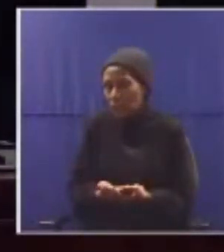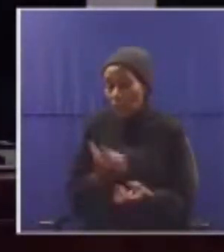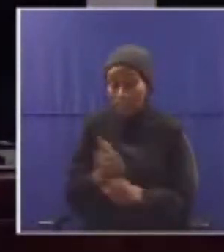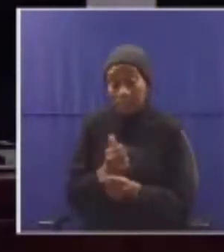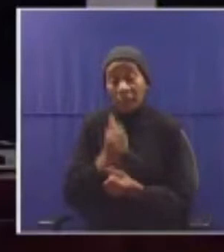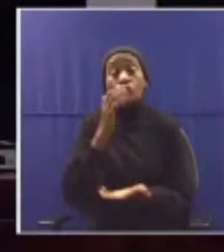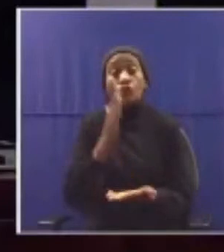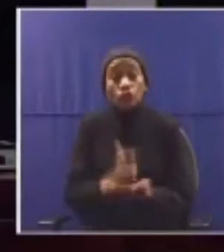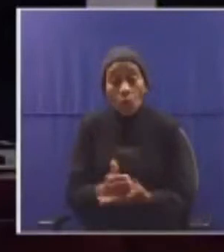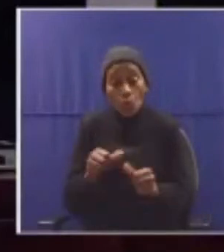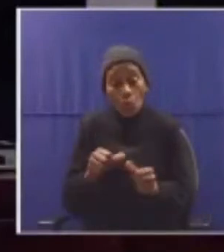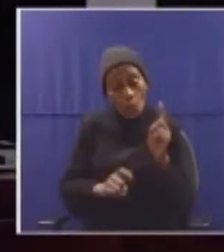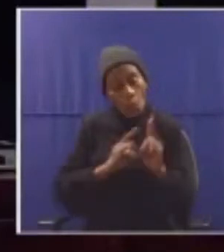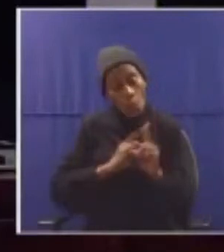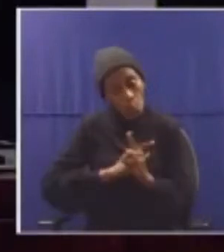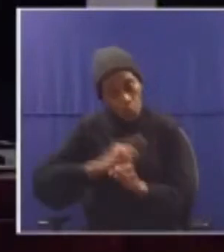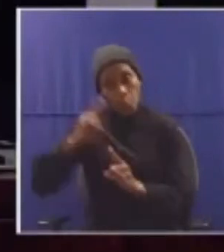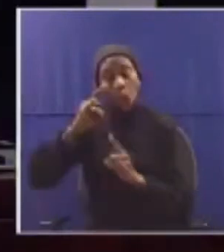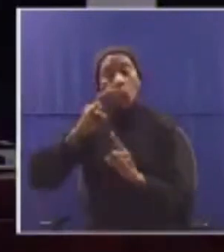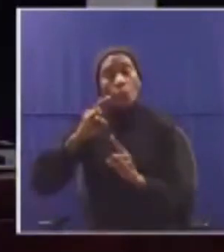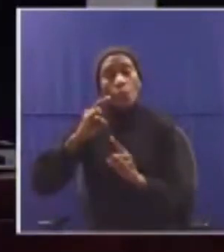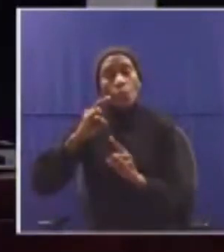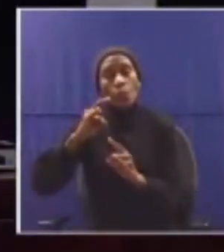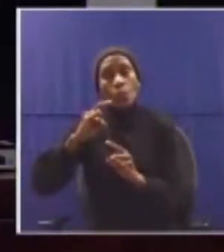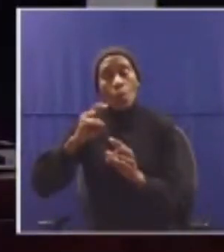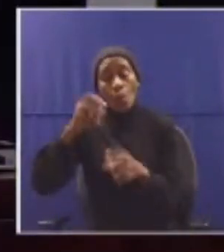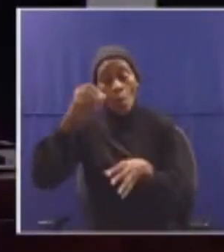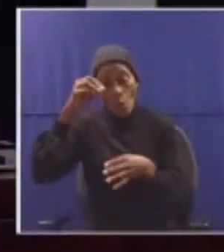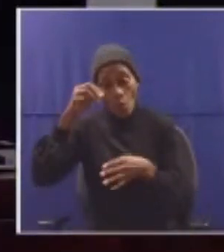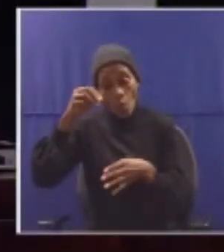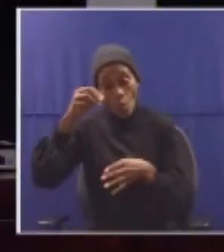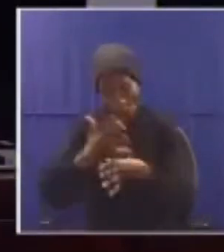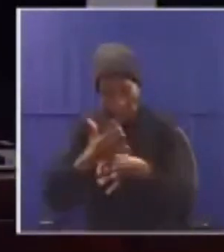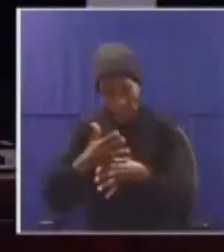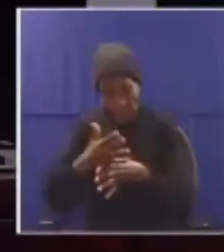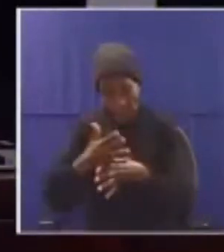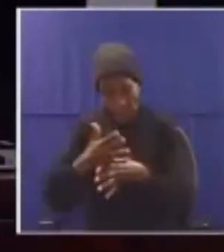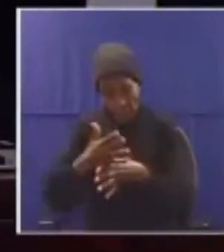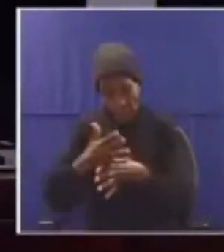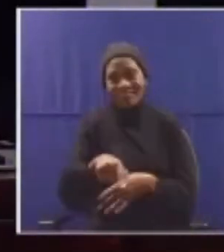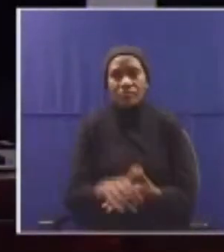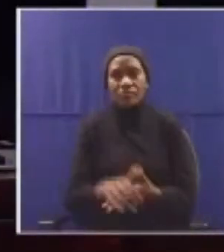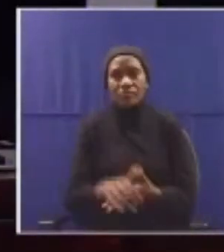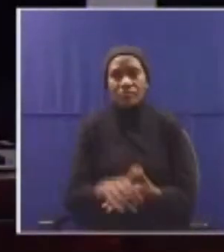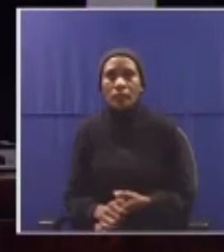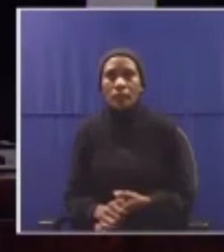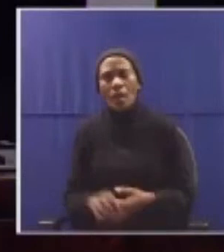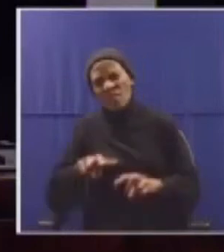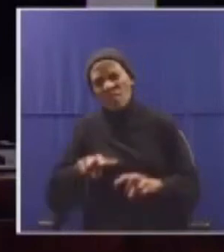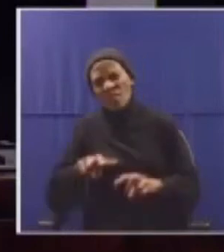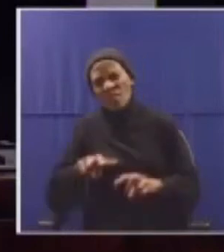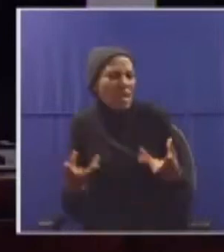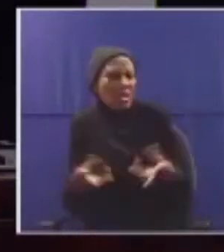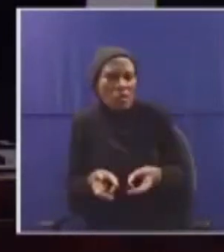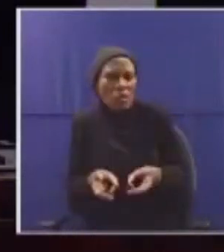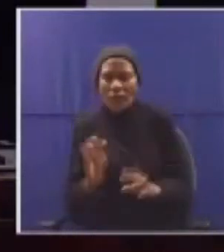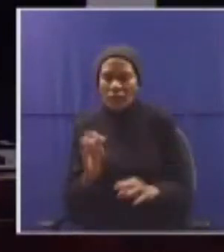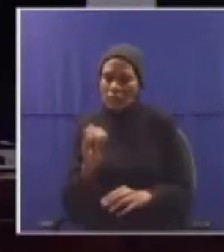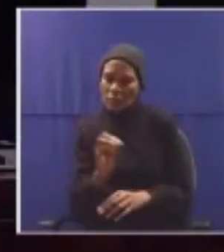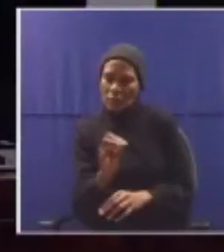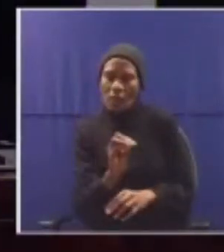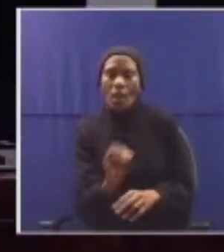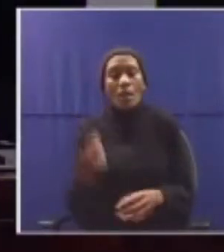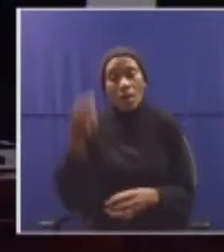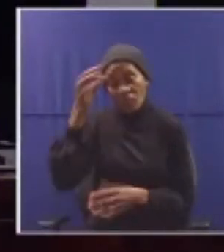ensure successful production. There are many ways in which government can